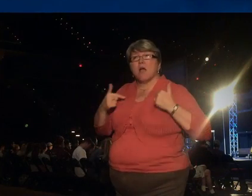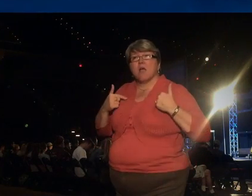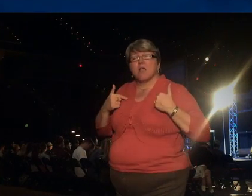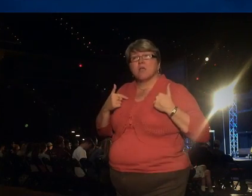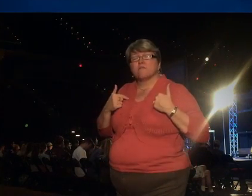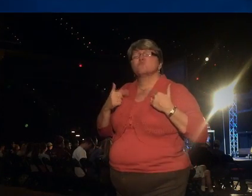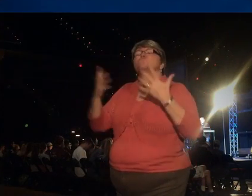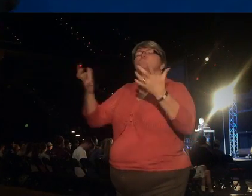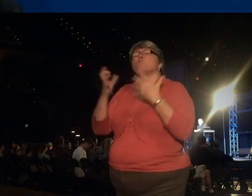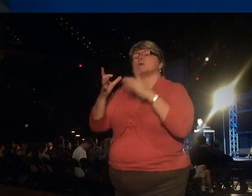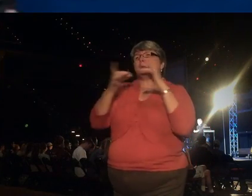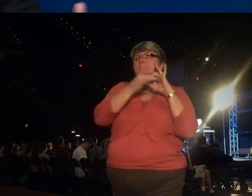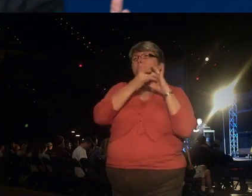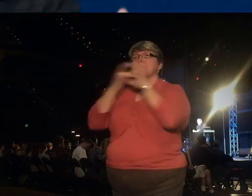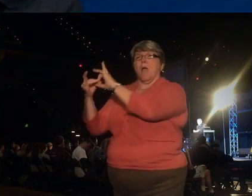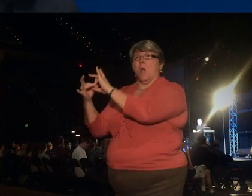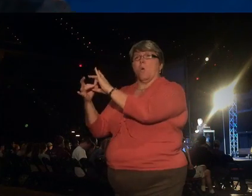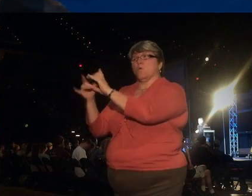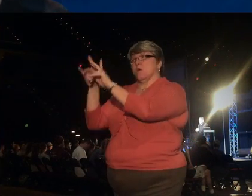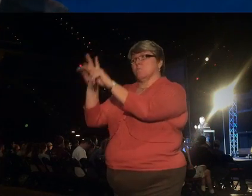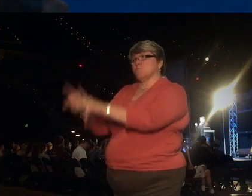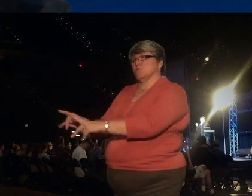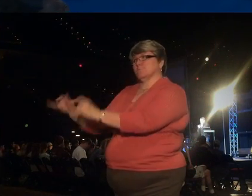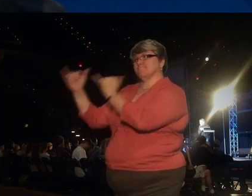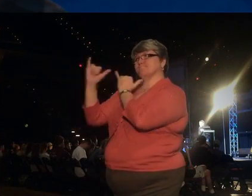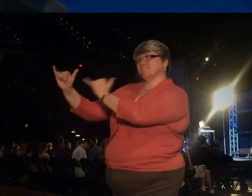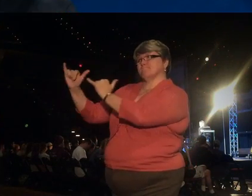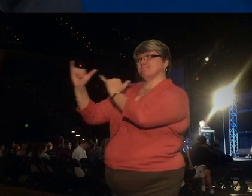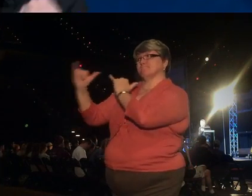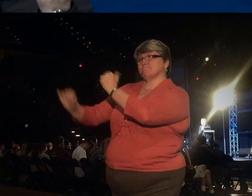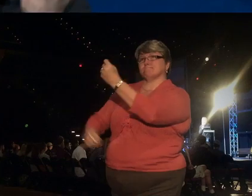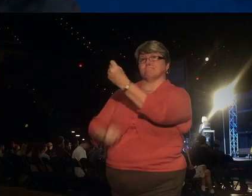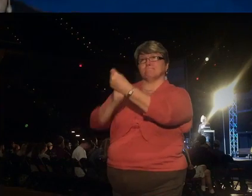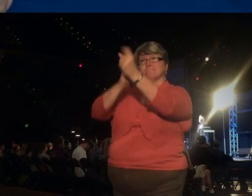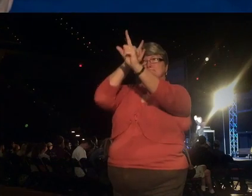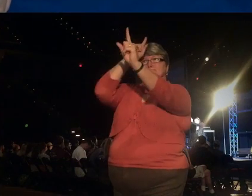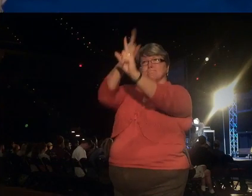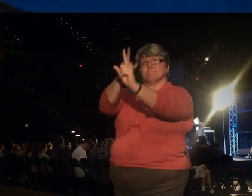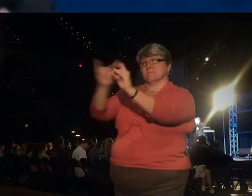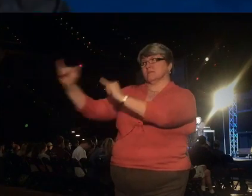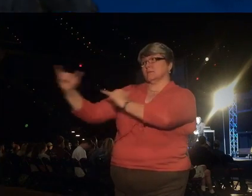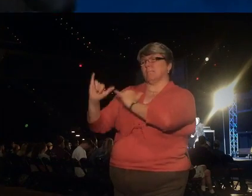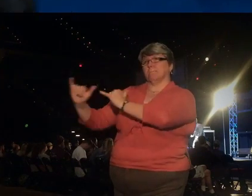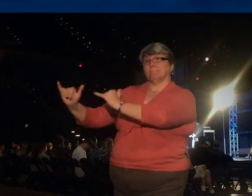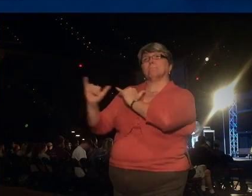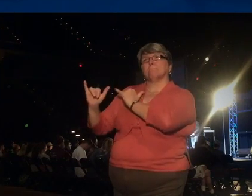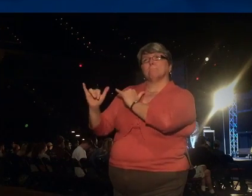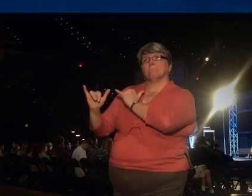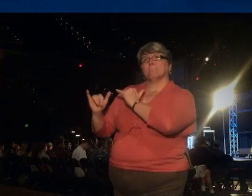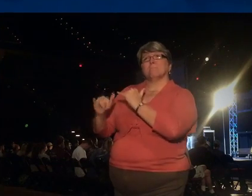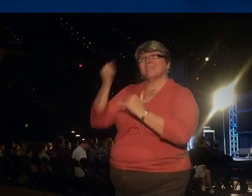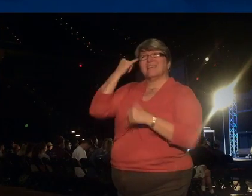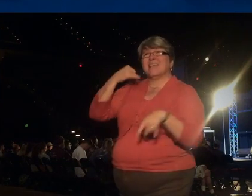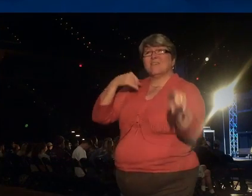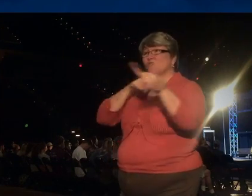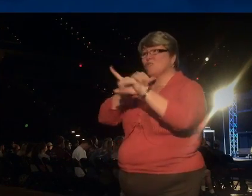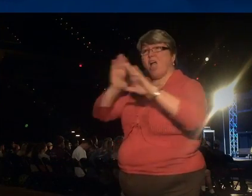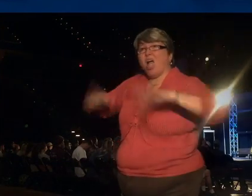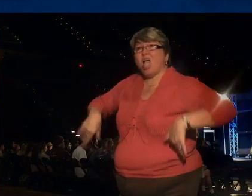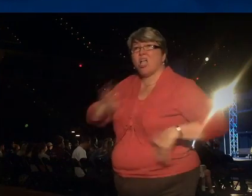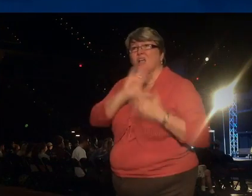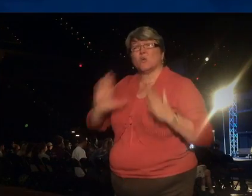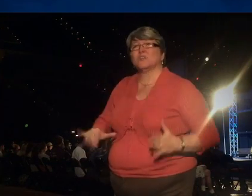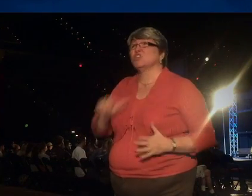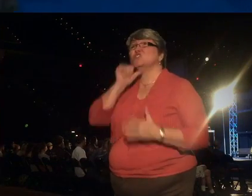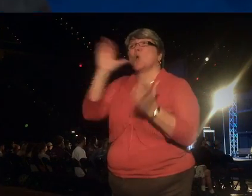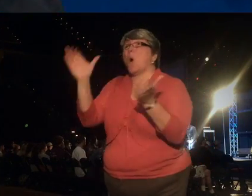want to be bound up with someone who has the same allegiance and the same direction. And let me tell you, if you're not a Christian, don't marry